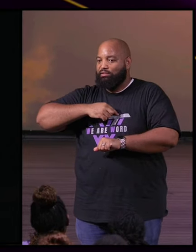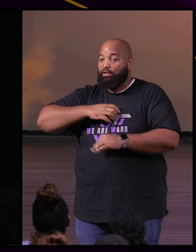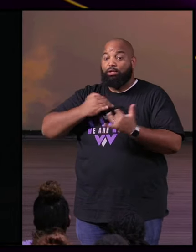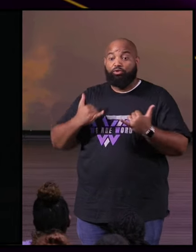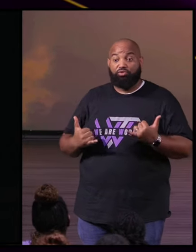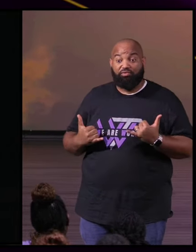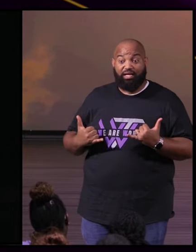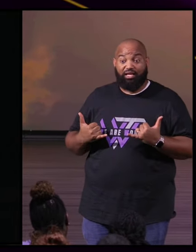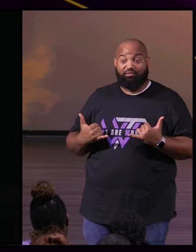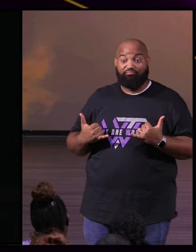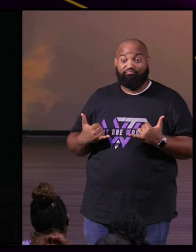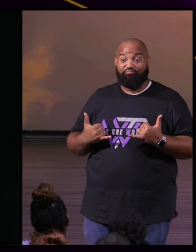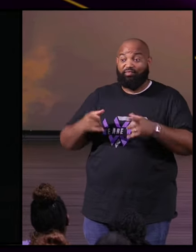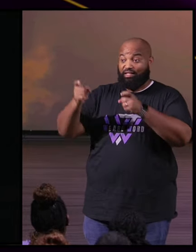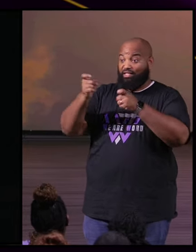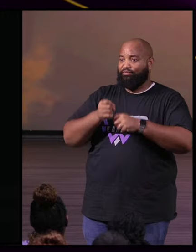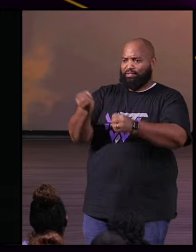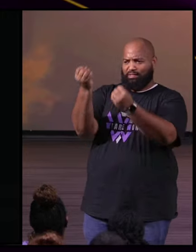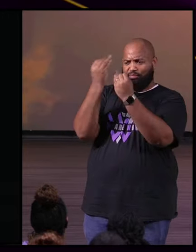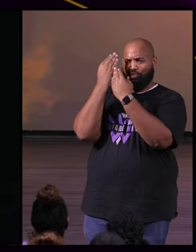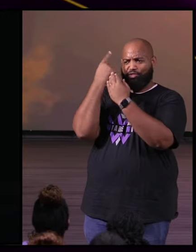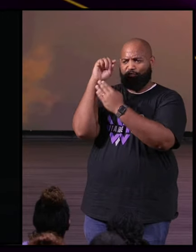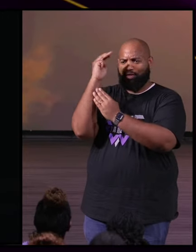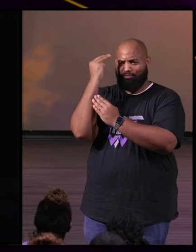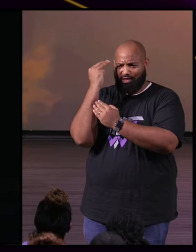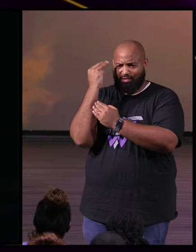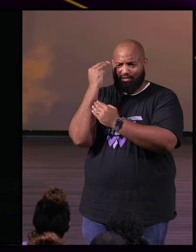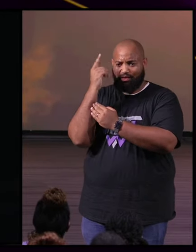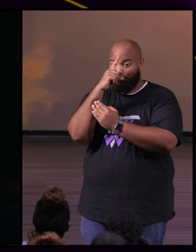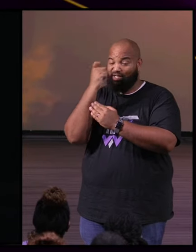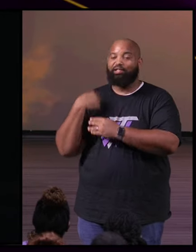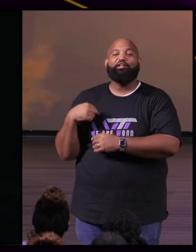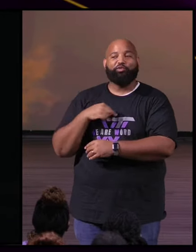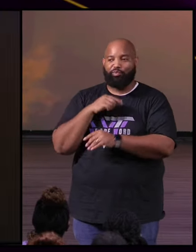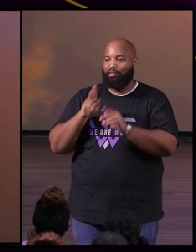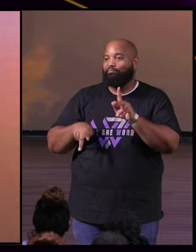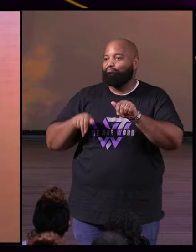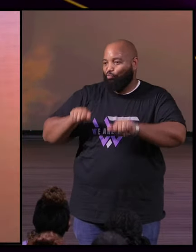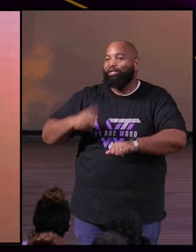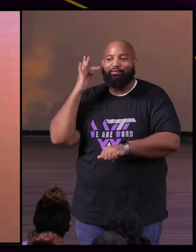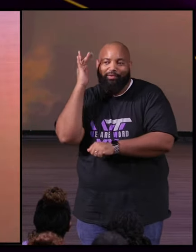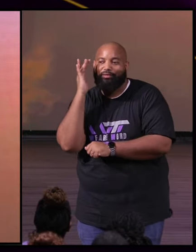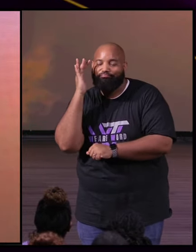So now, would you give us now, God, information for our heads because we're thinking people.